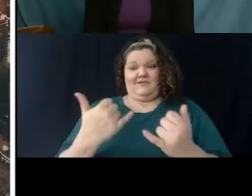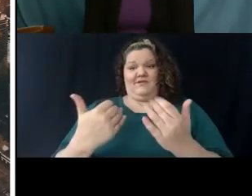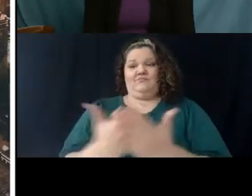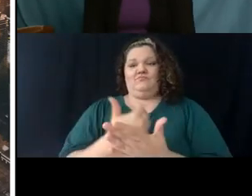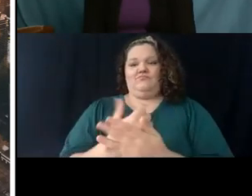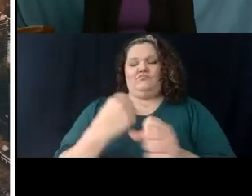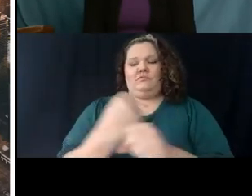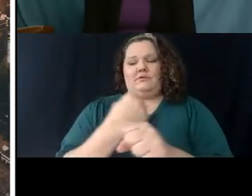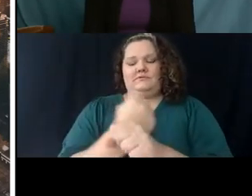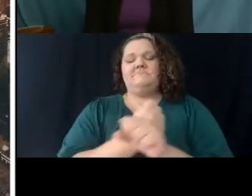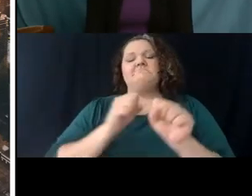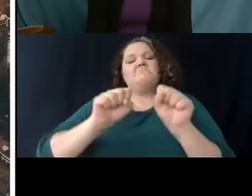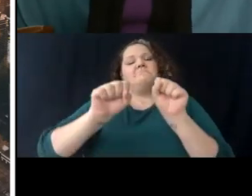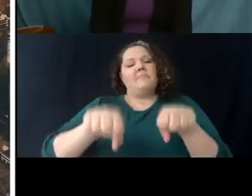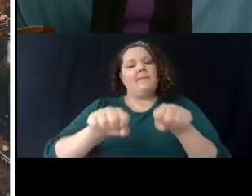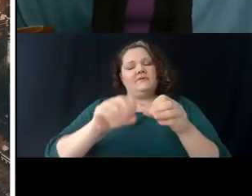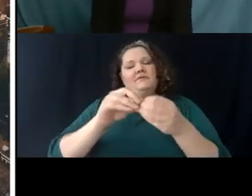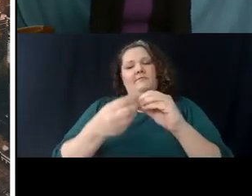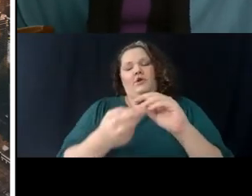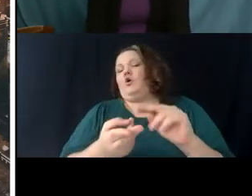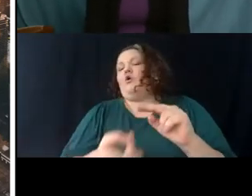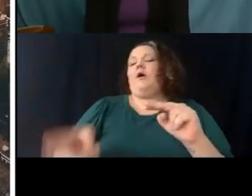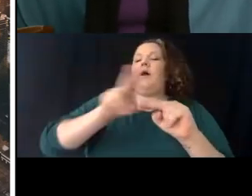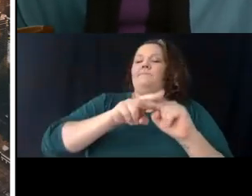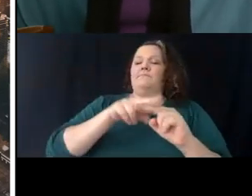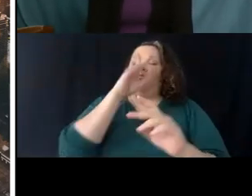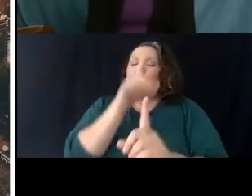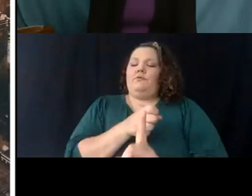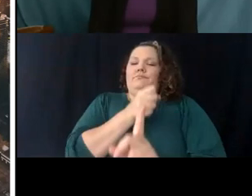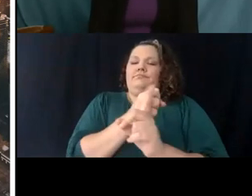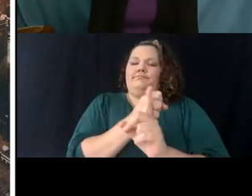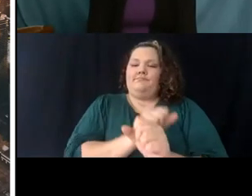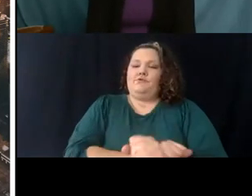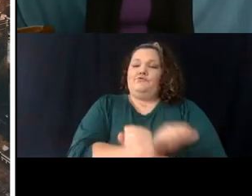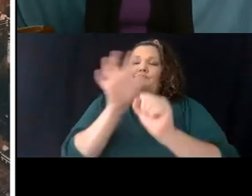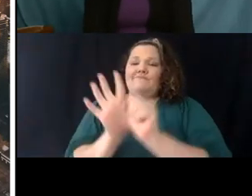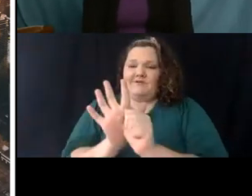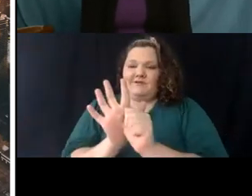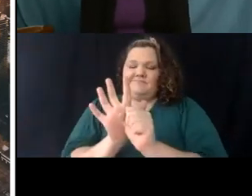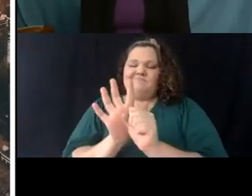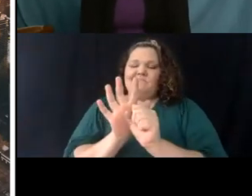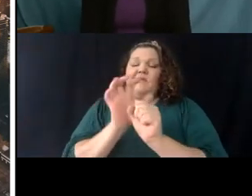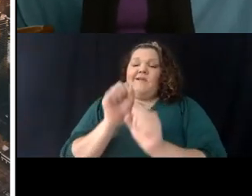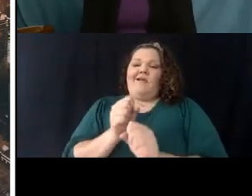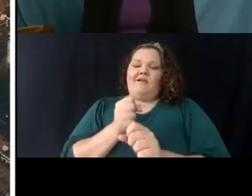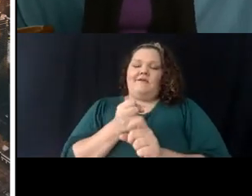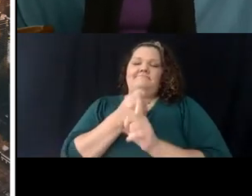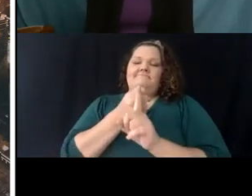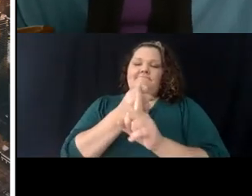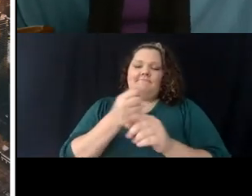So the statistics I'm working with are from 2 years ago, just to make that clear. So those numbers may be different if you looked at stats from 2020. I'm working